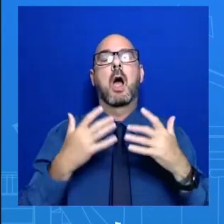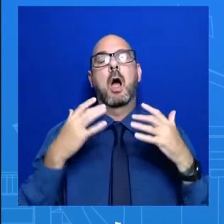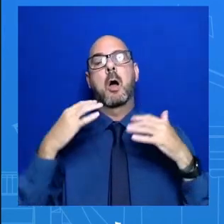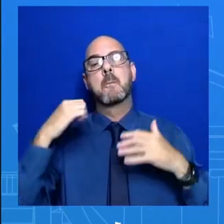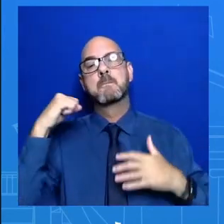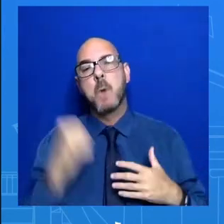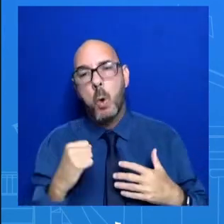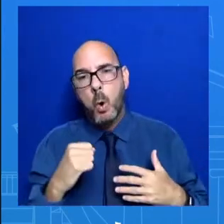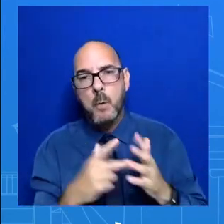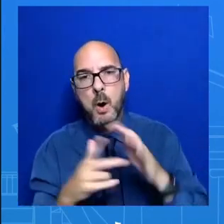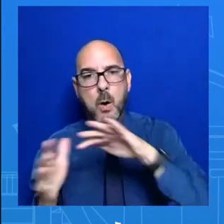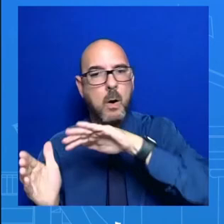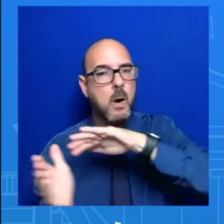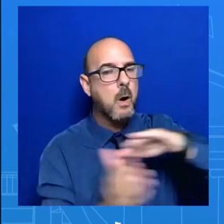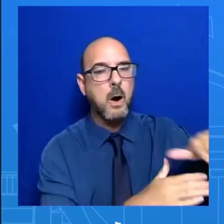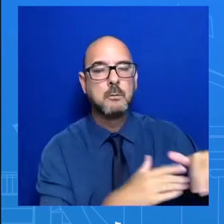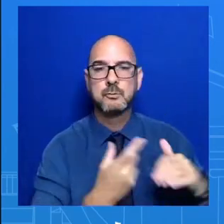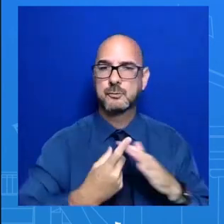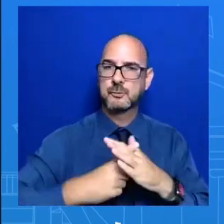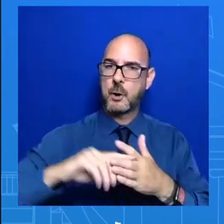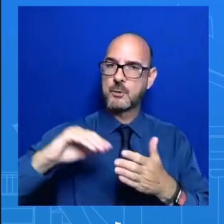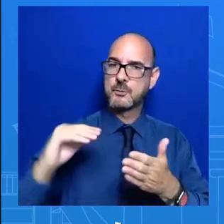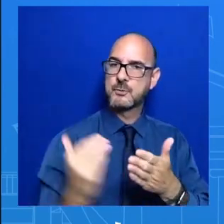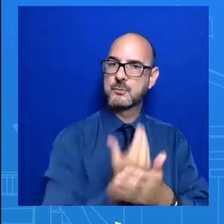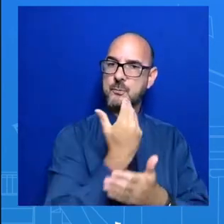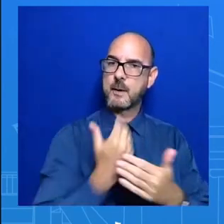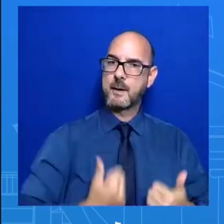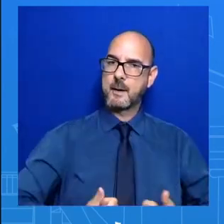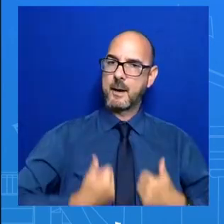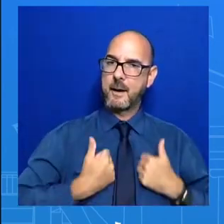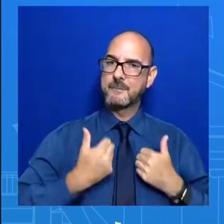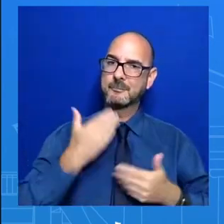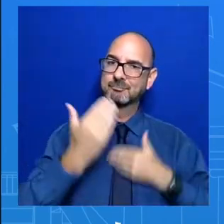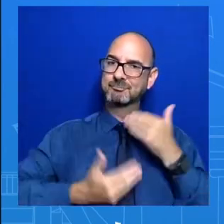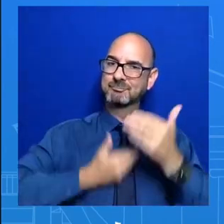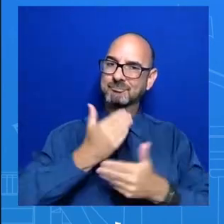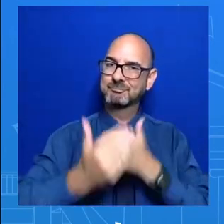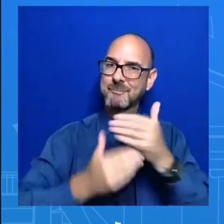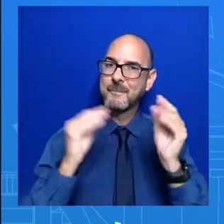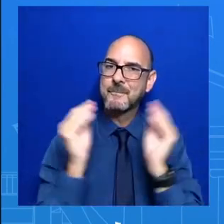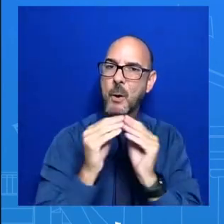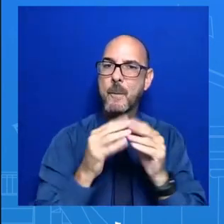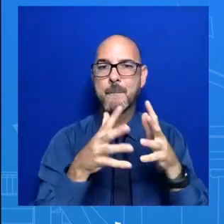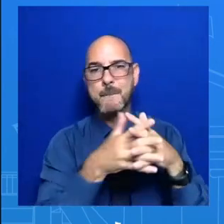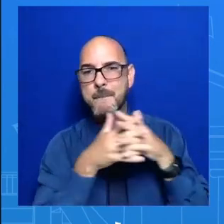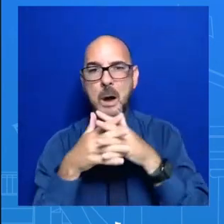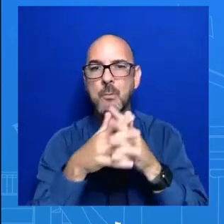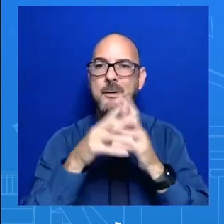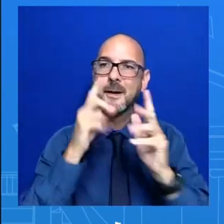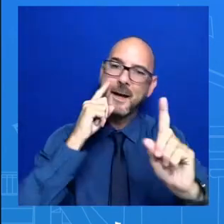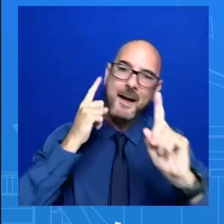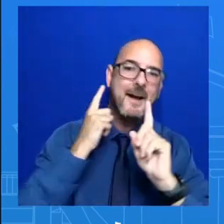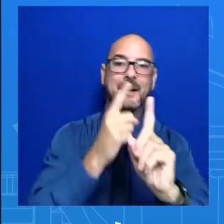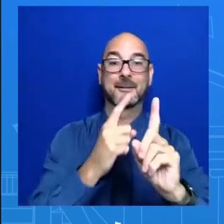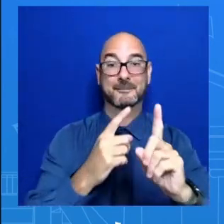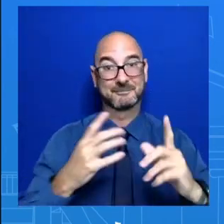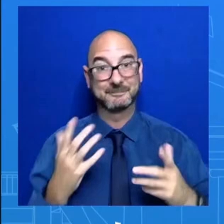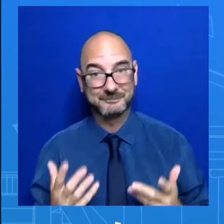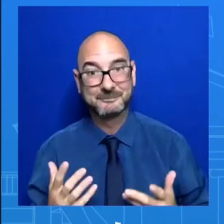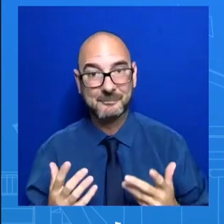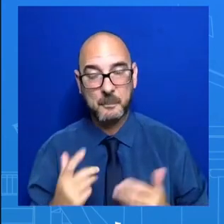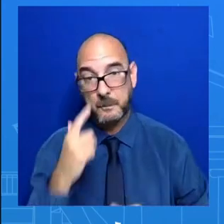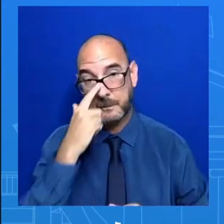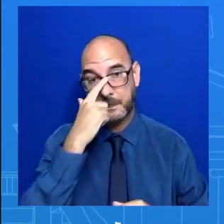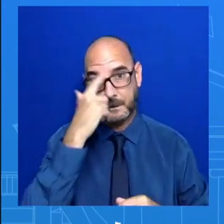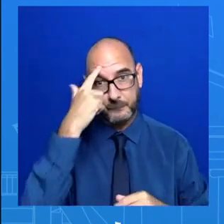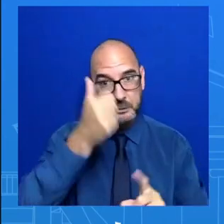that where they can reach that American dream or reach whatever it is that they wanted to do, not just for themselves, for